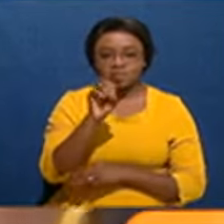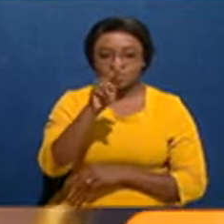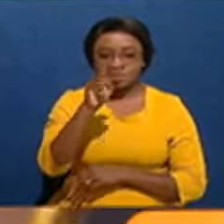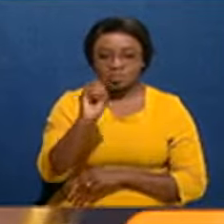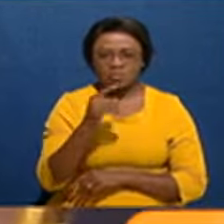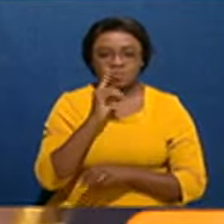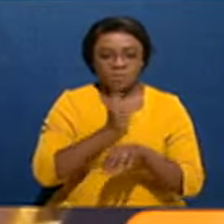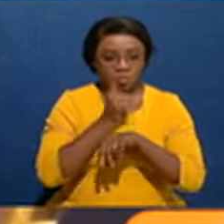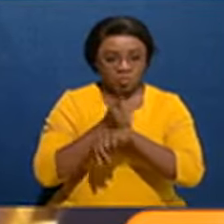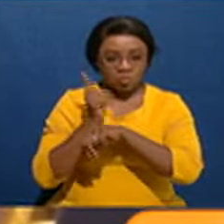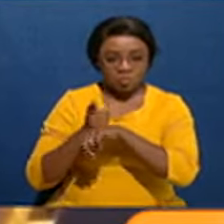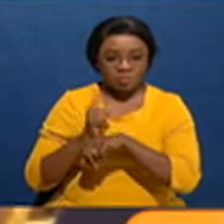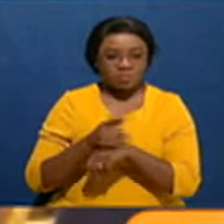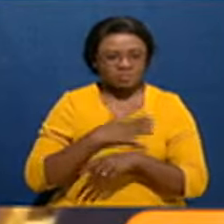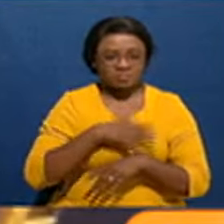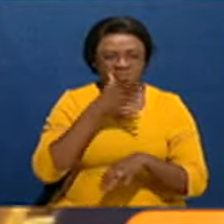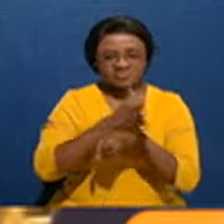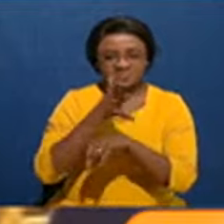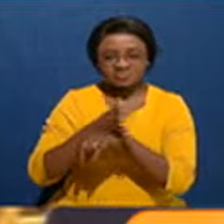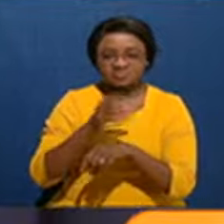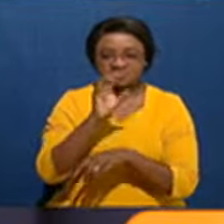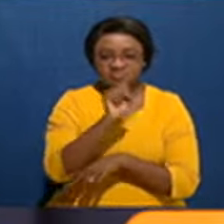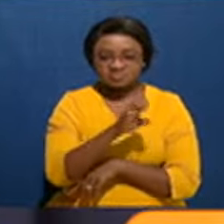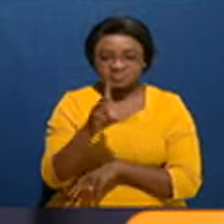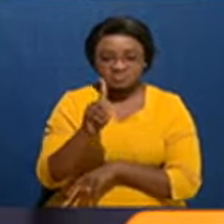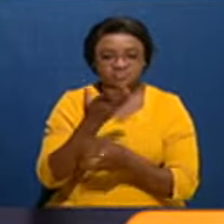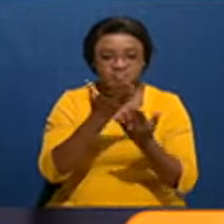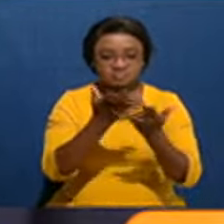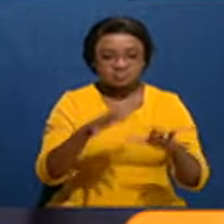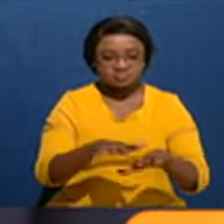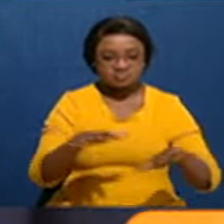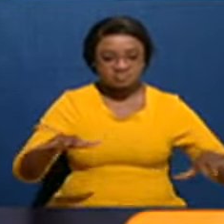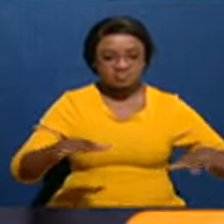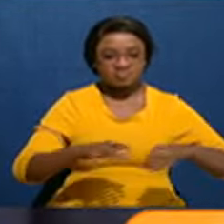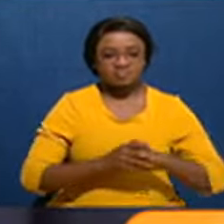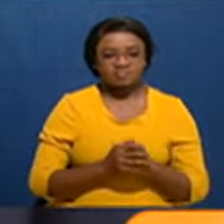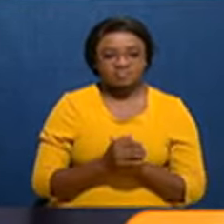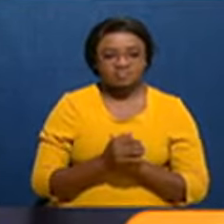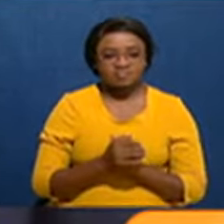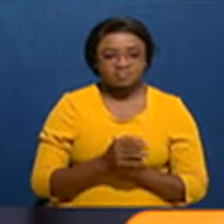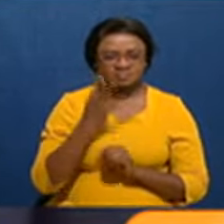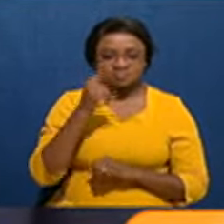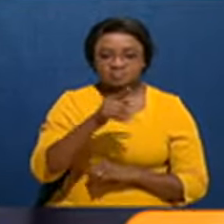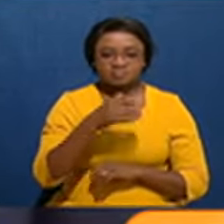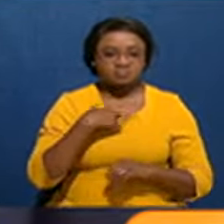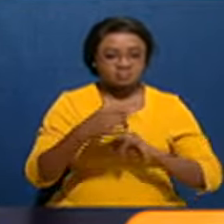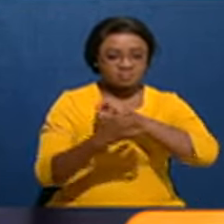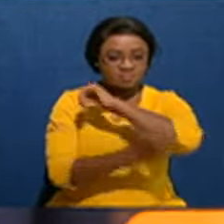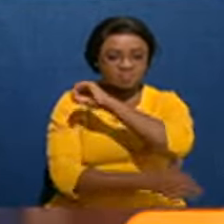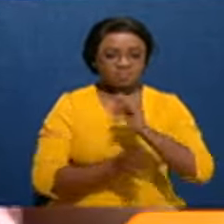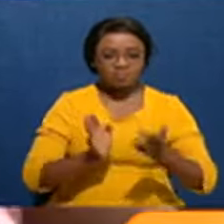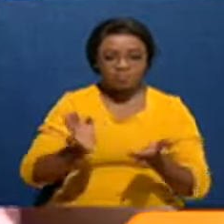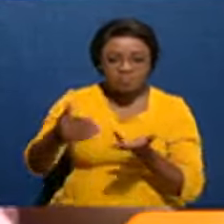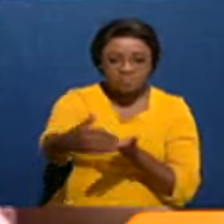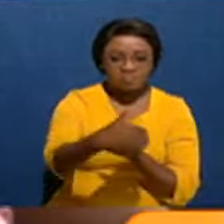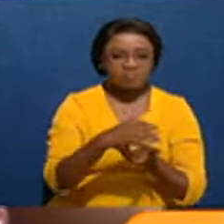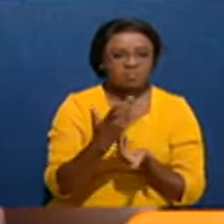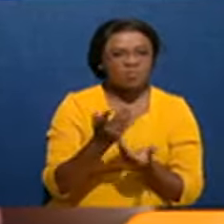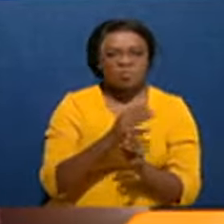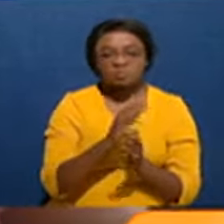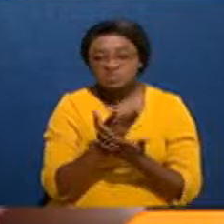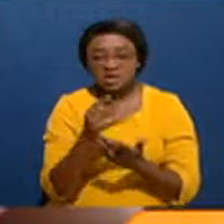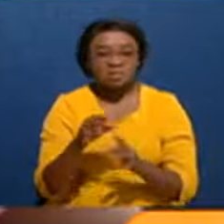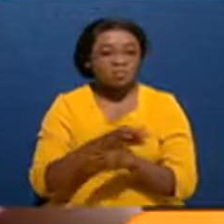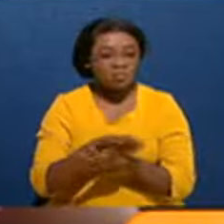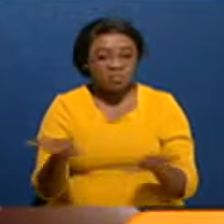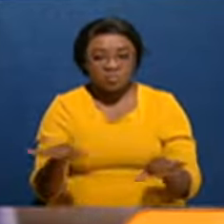against counterfeit seeds in the market, which have been blamed for poor or no harvests for farmers. He spoke